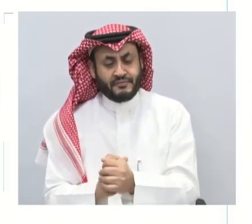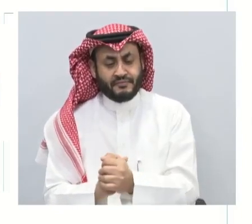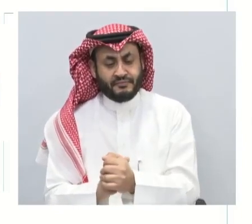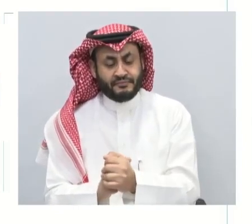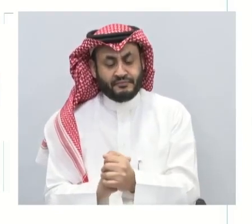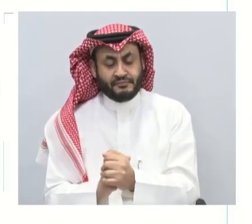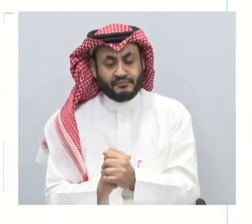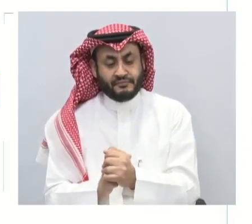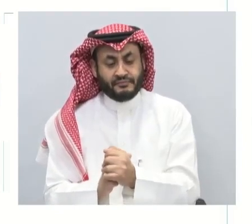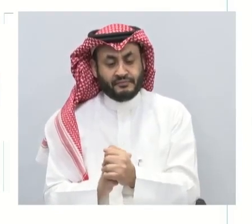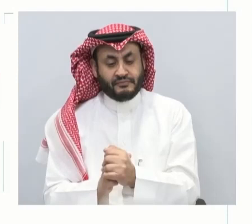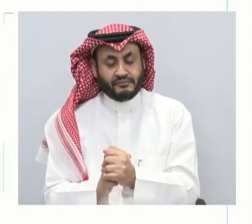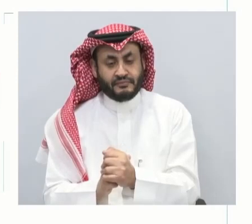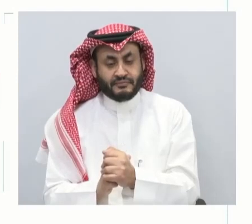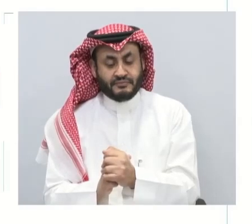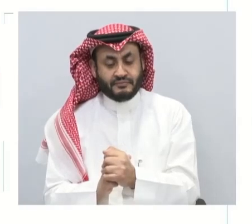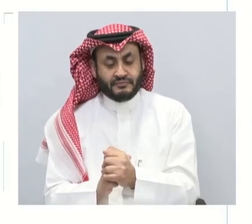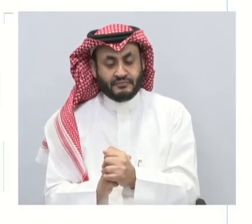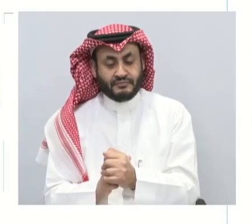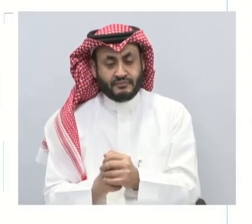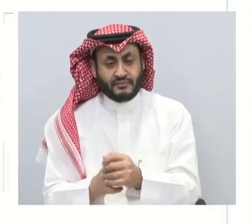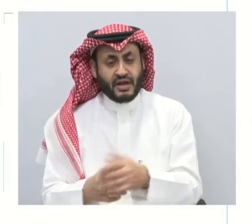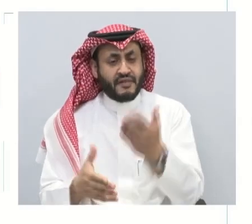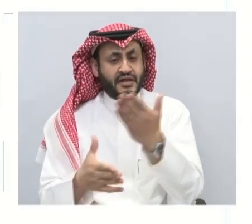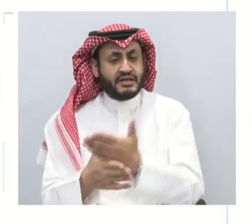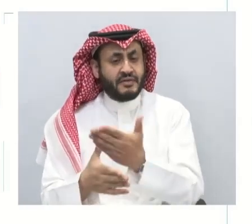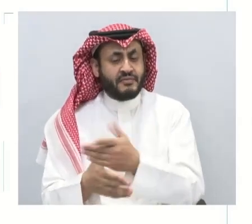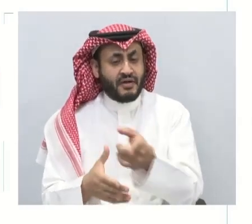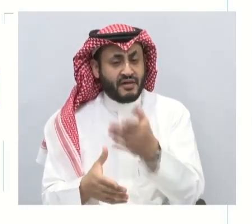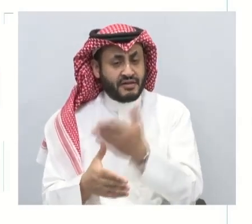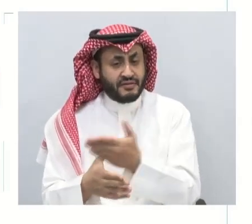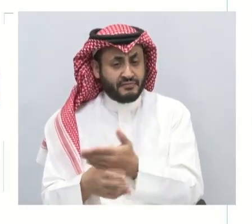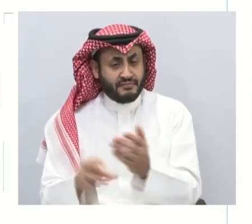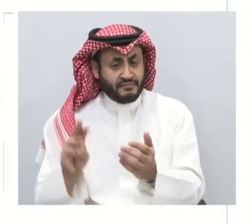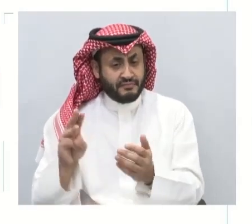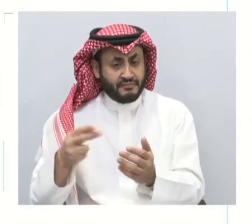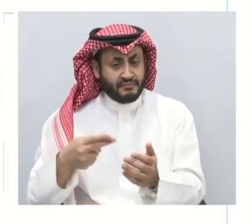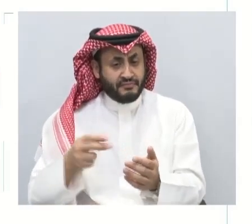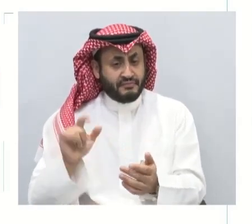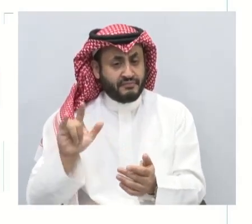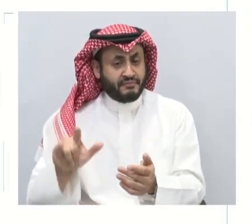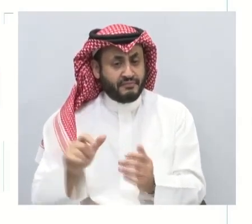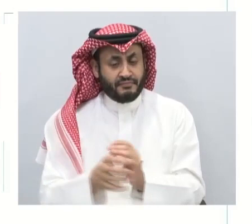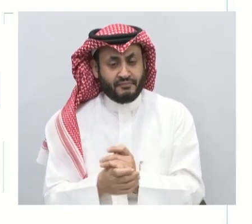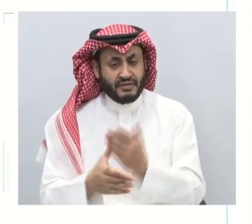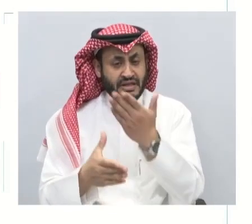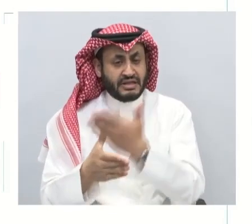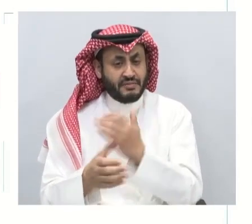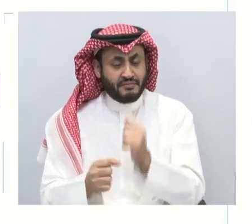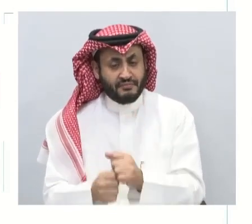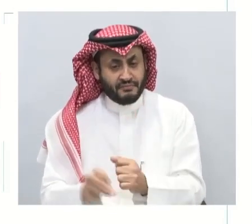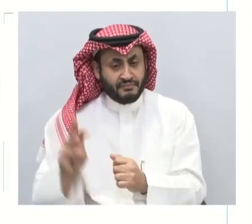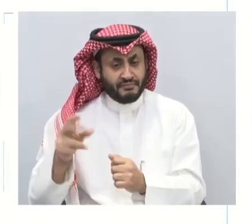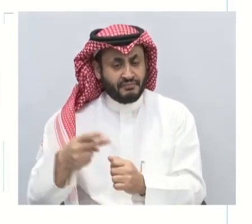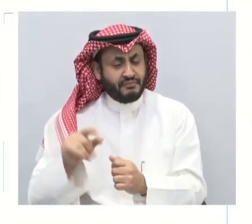an information question here, we use why, for example, here. Here, why indicates asking about a